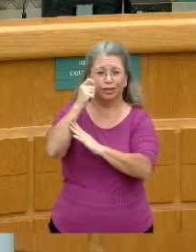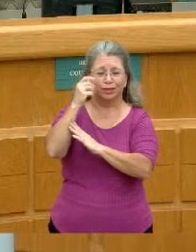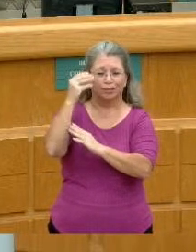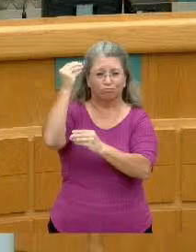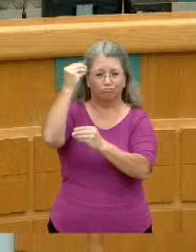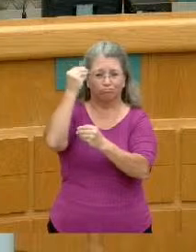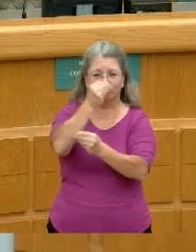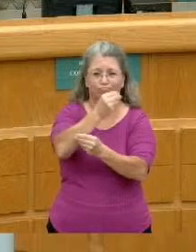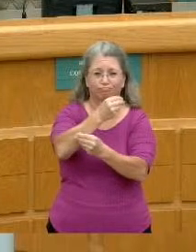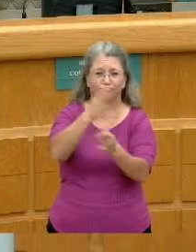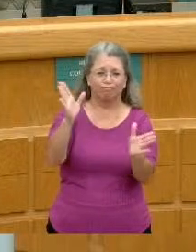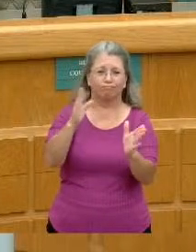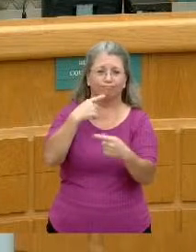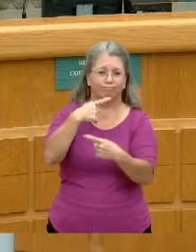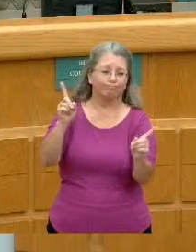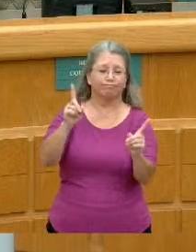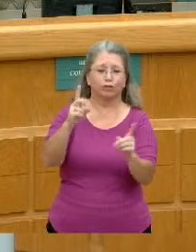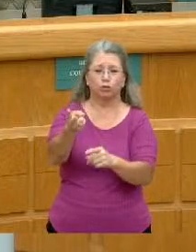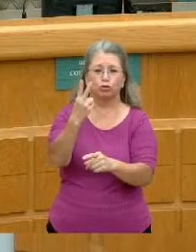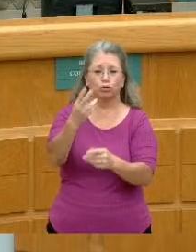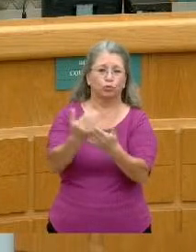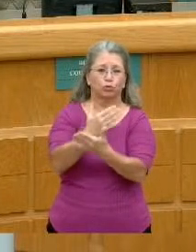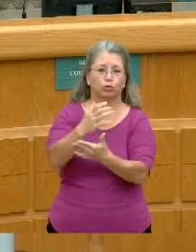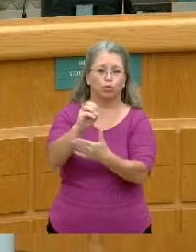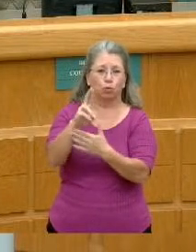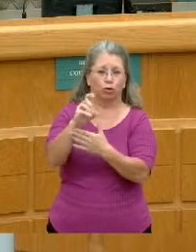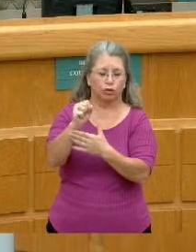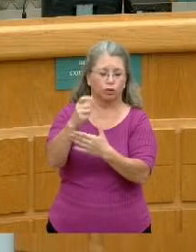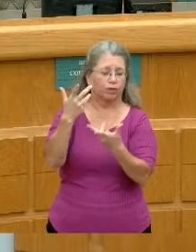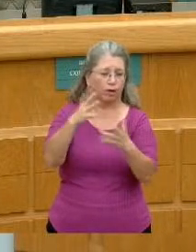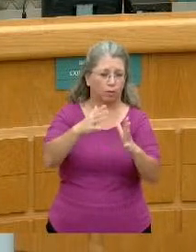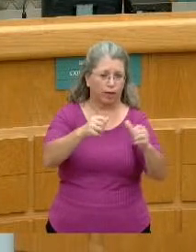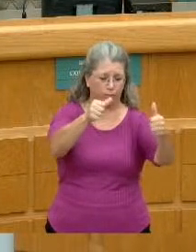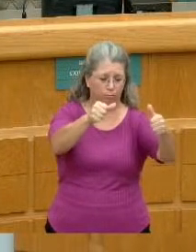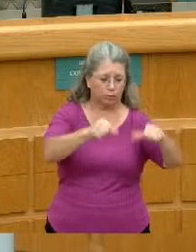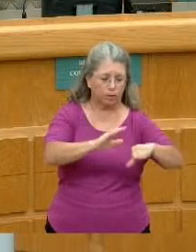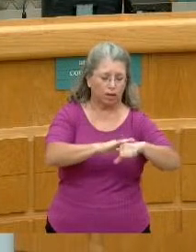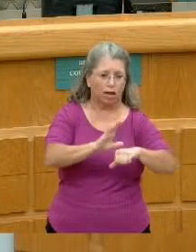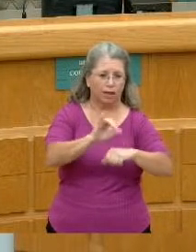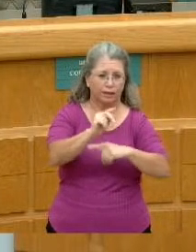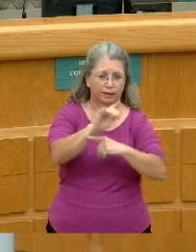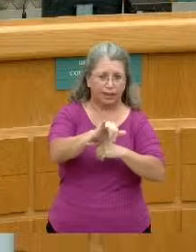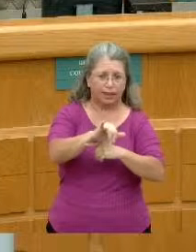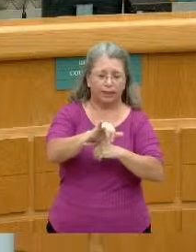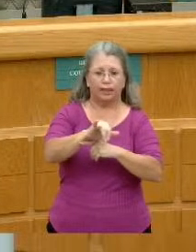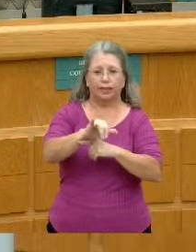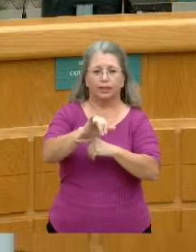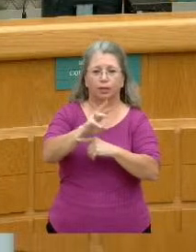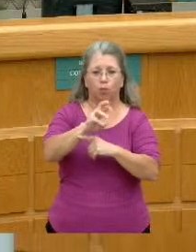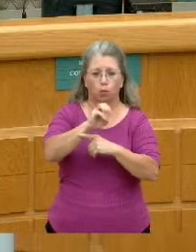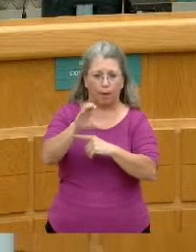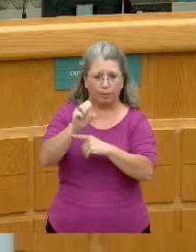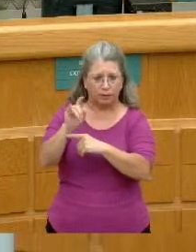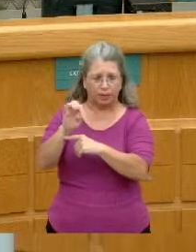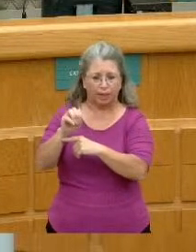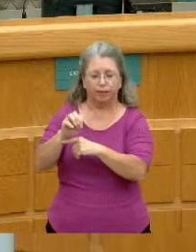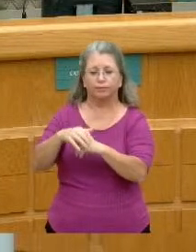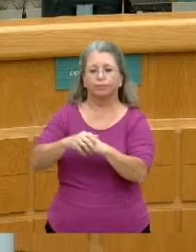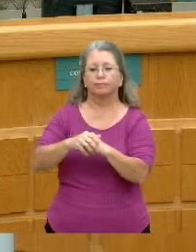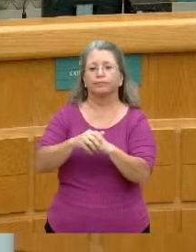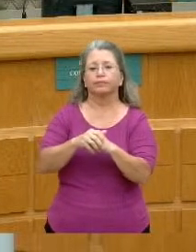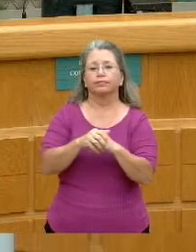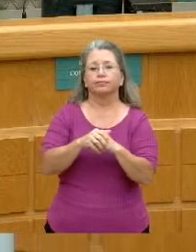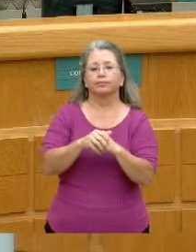city's website at this point, and I'm sure they're on the governor's website as well, but they're orders